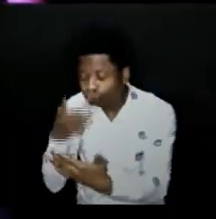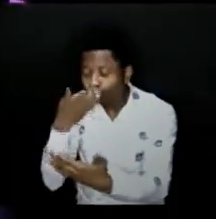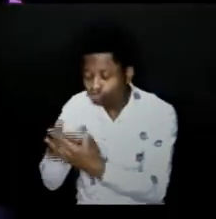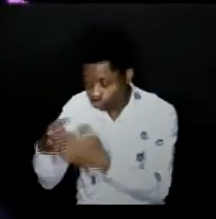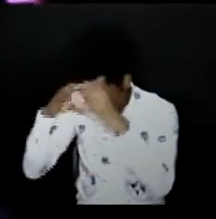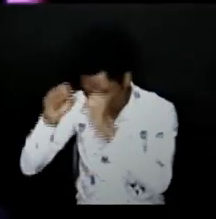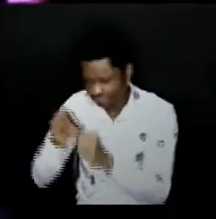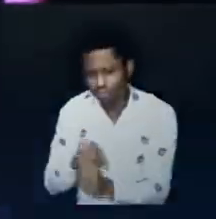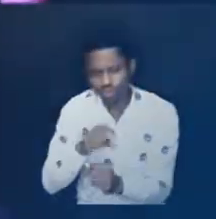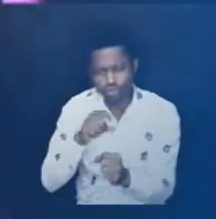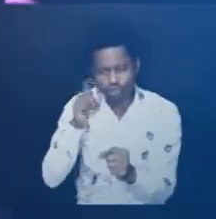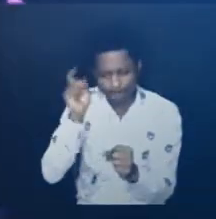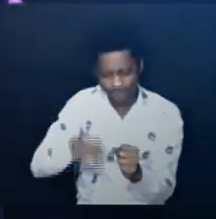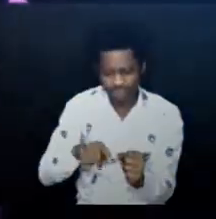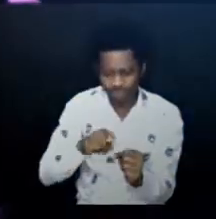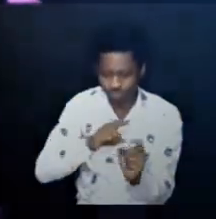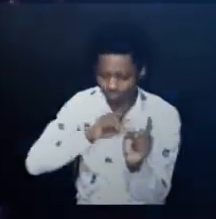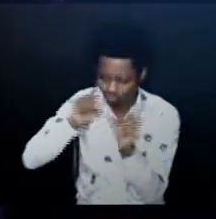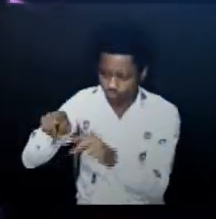leader.